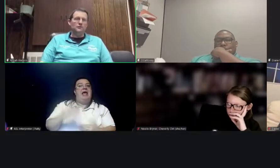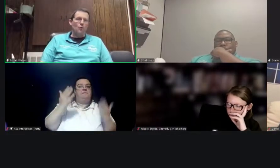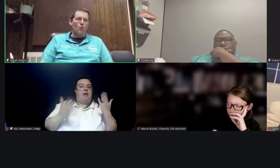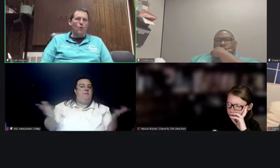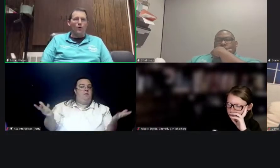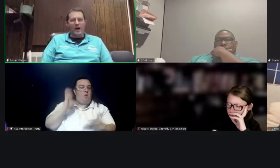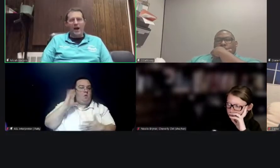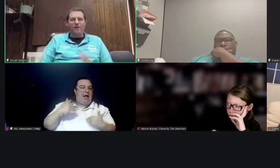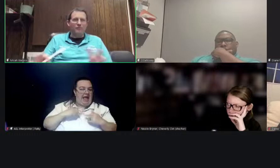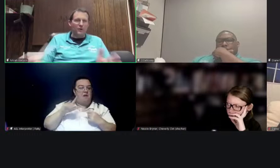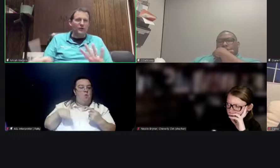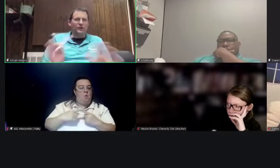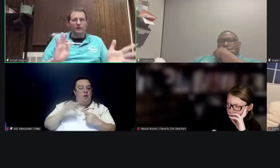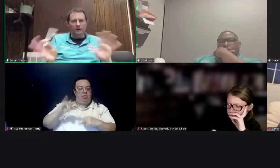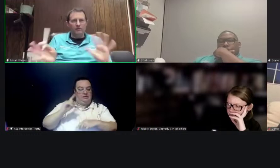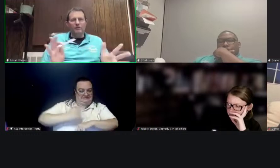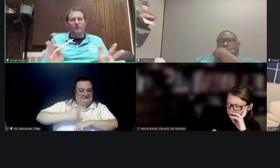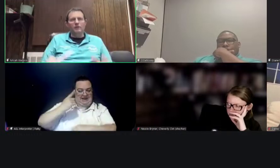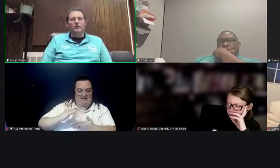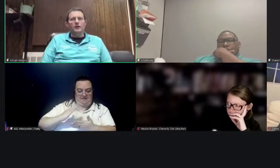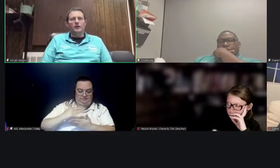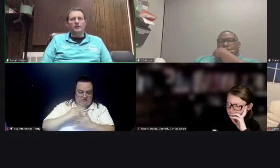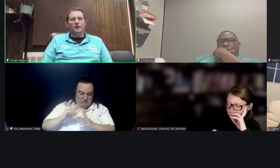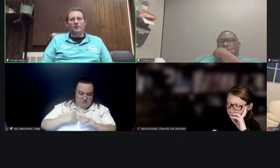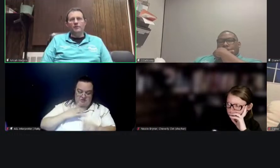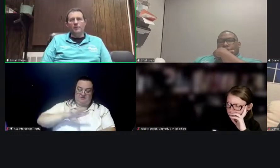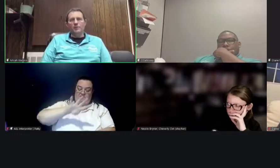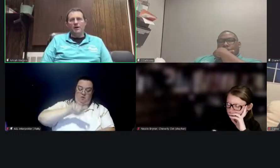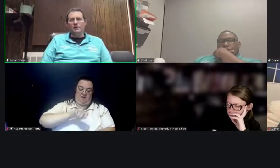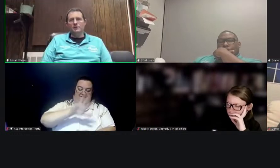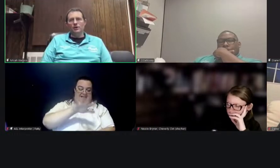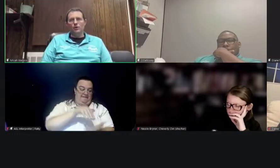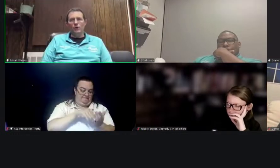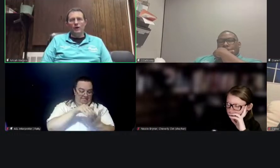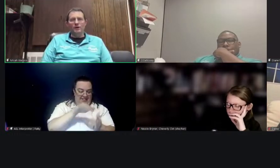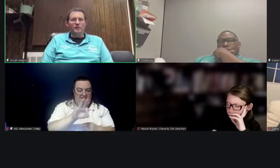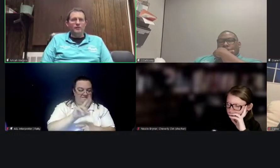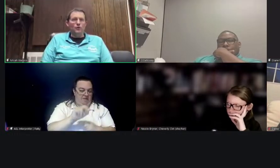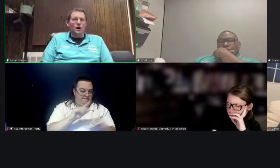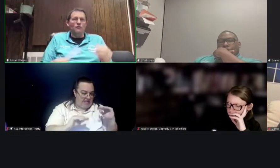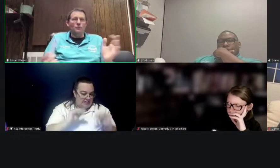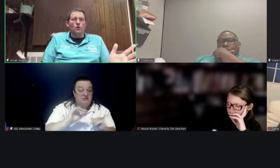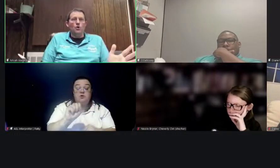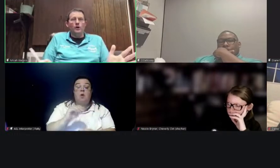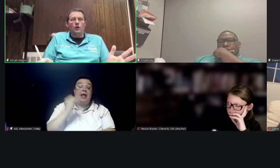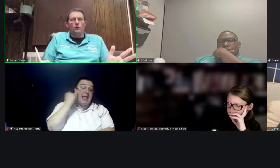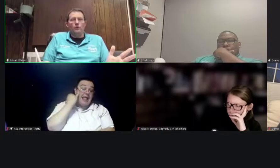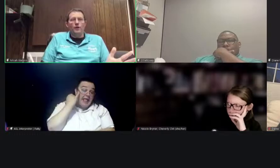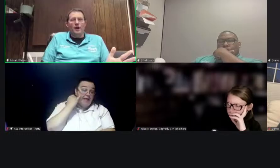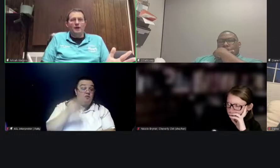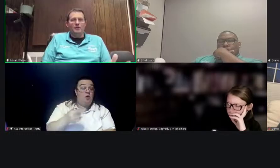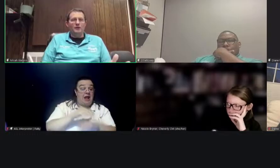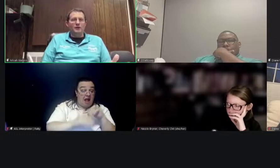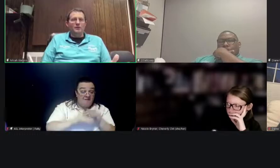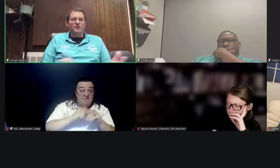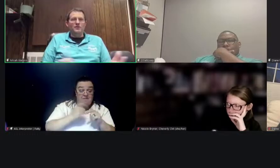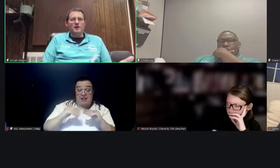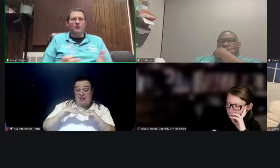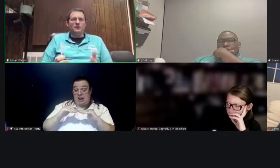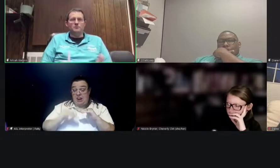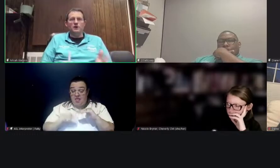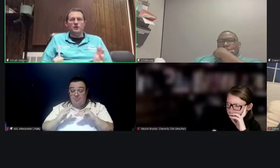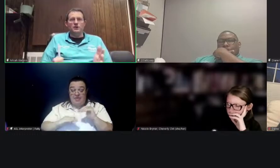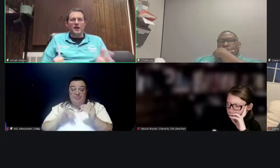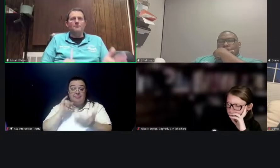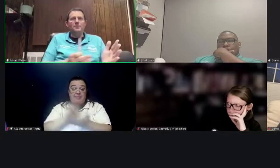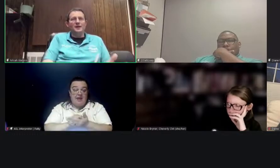is 4.5 million in fund balance. So if you're comfortable going lower than that, then